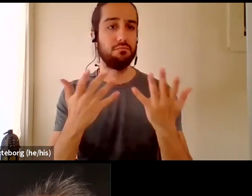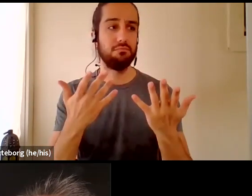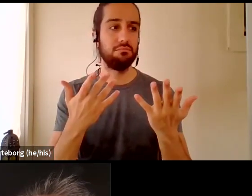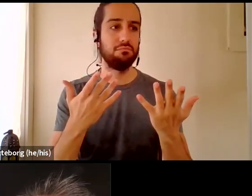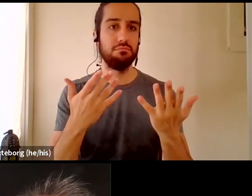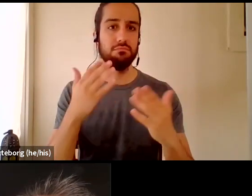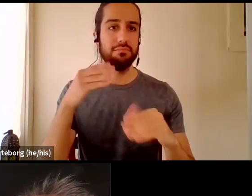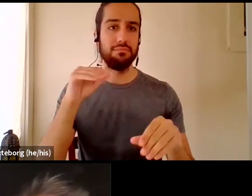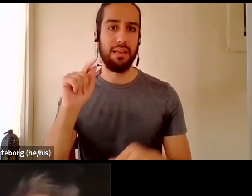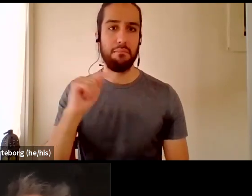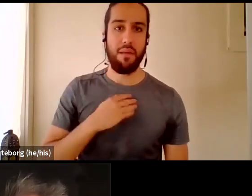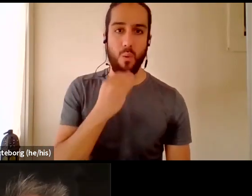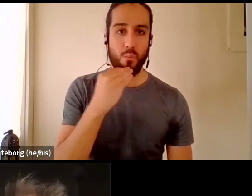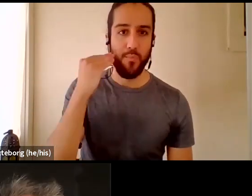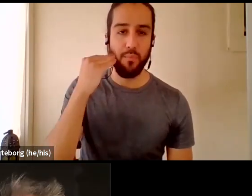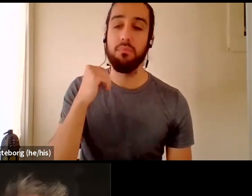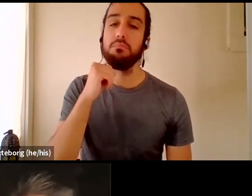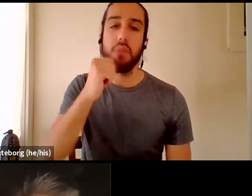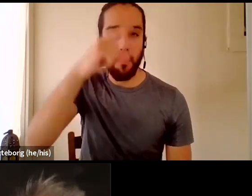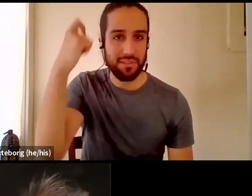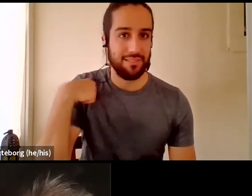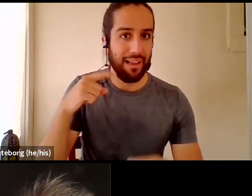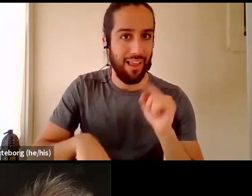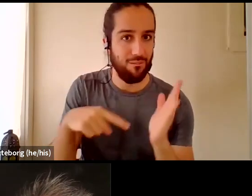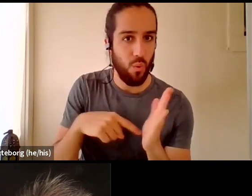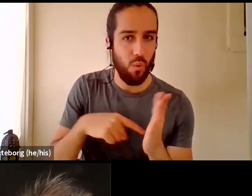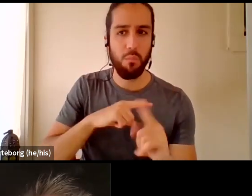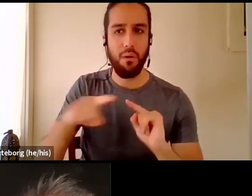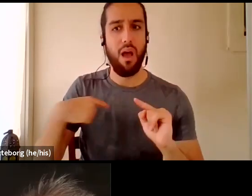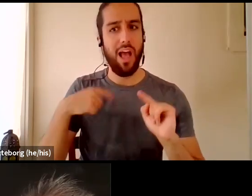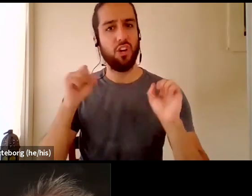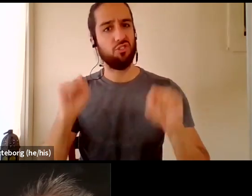to afford it, but it's just like, you can get away with not having it.